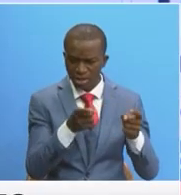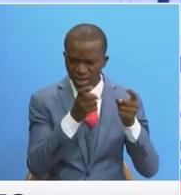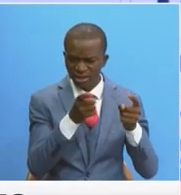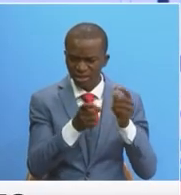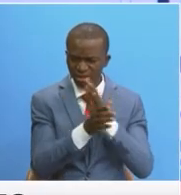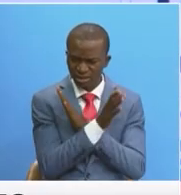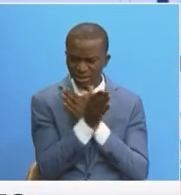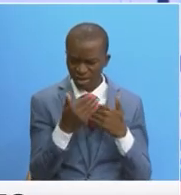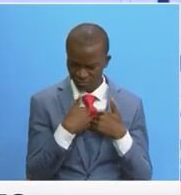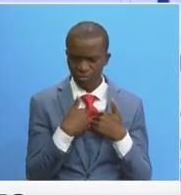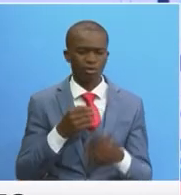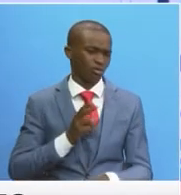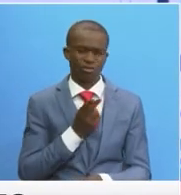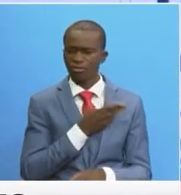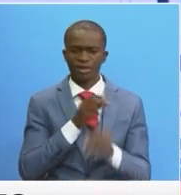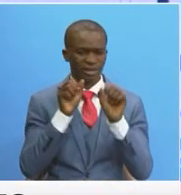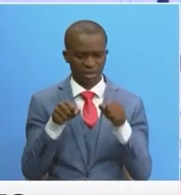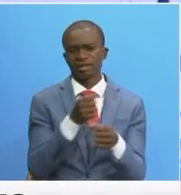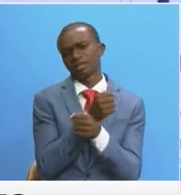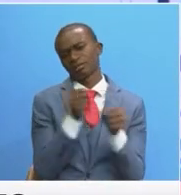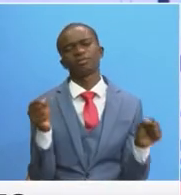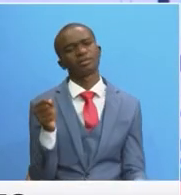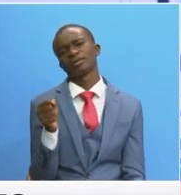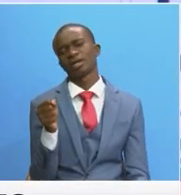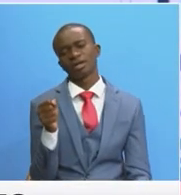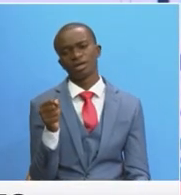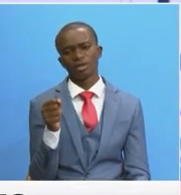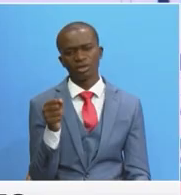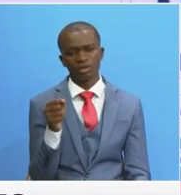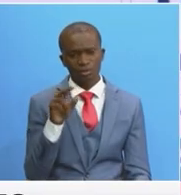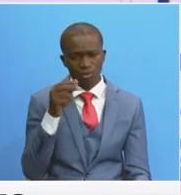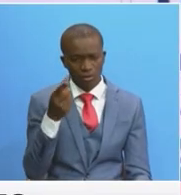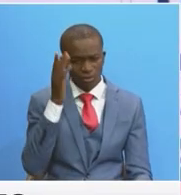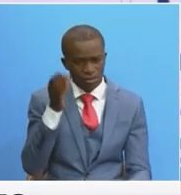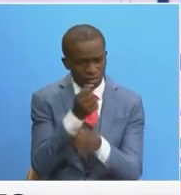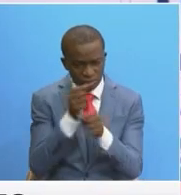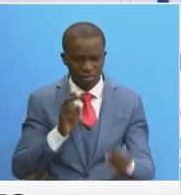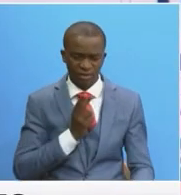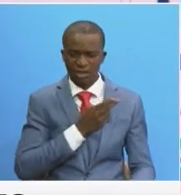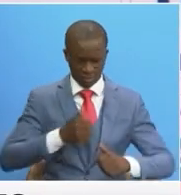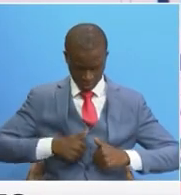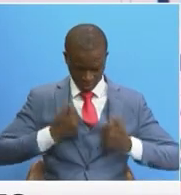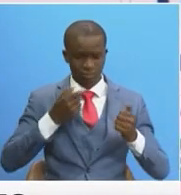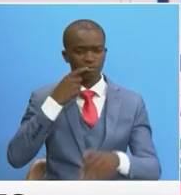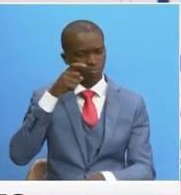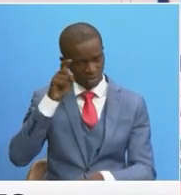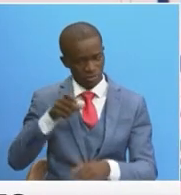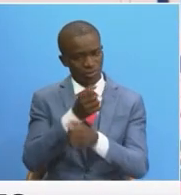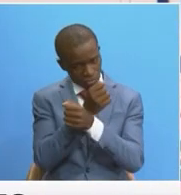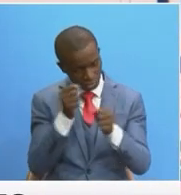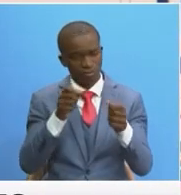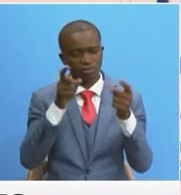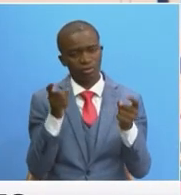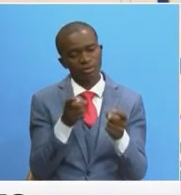solutions are here. No one is coming to save us. And I think we need to begin to have these discussions in order to